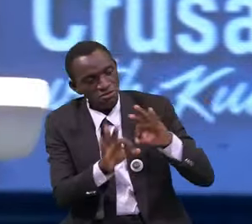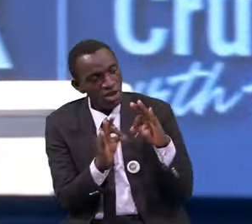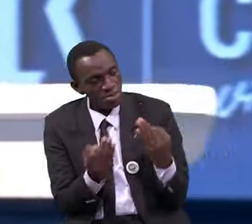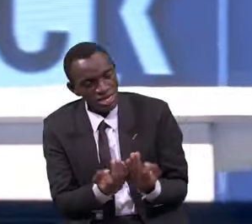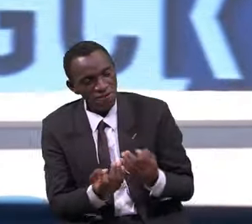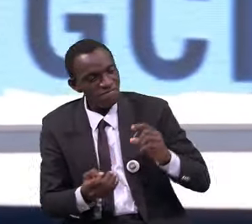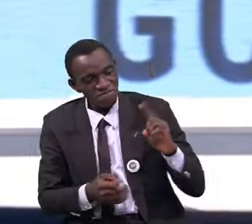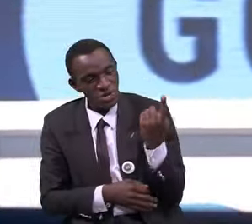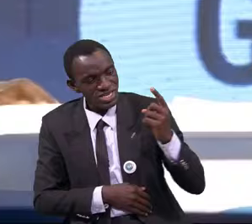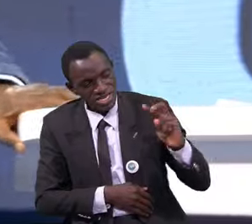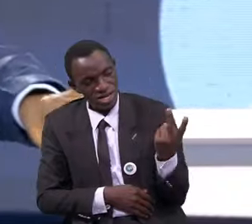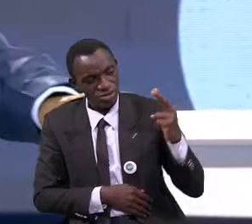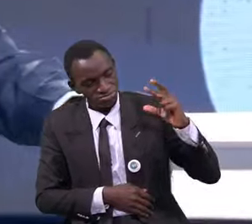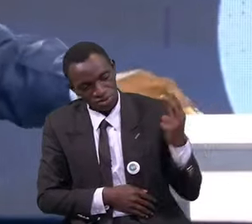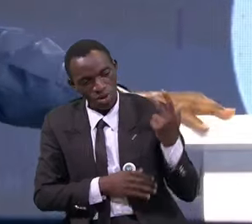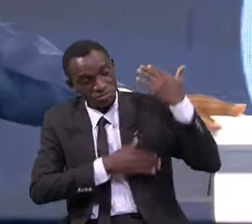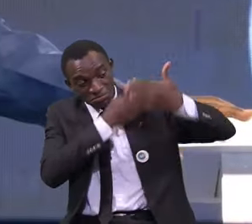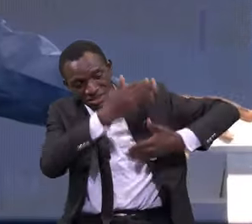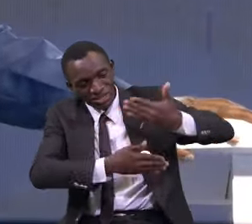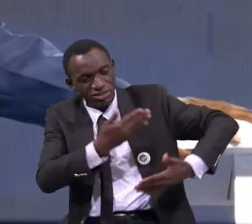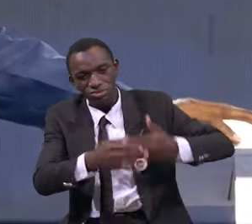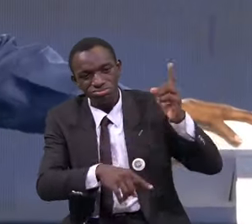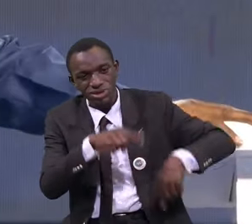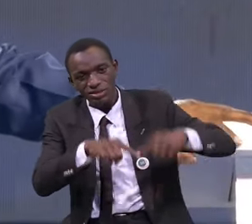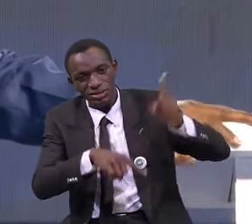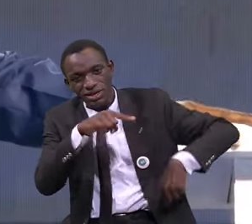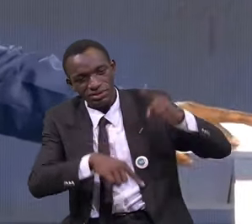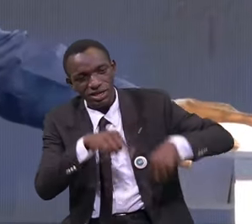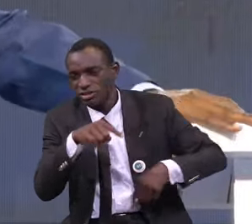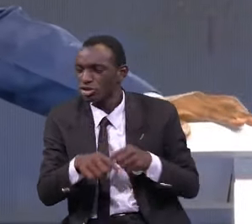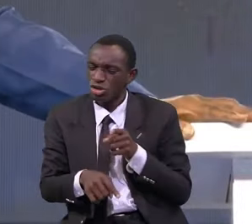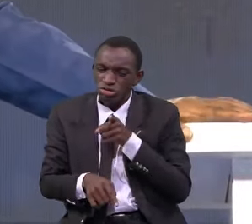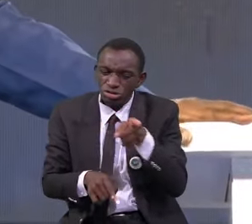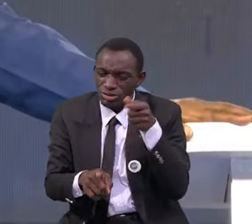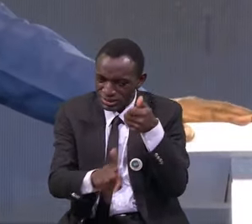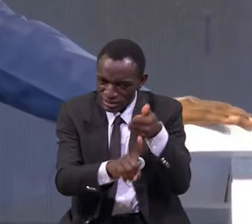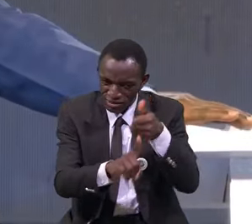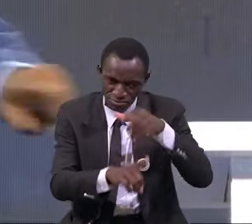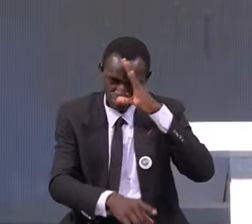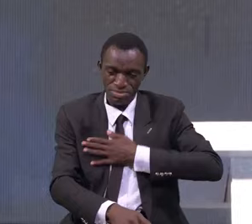second, third, fourth generation, they cannot, you cannot.